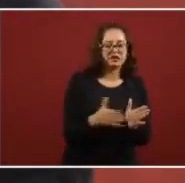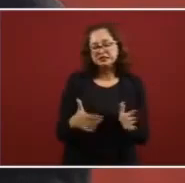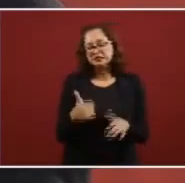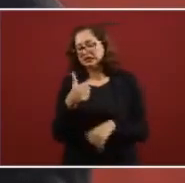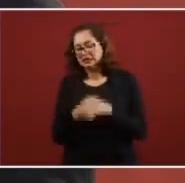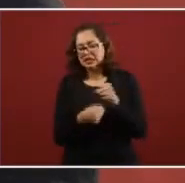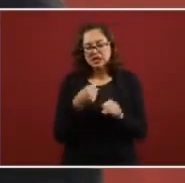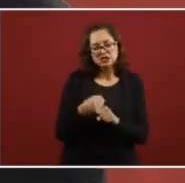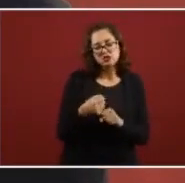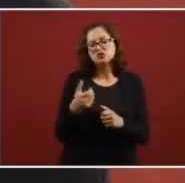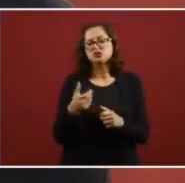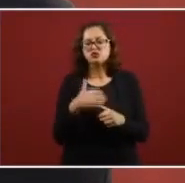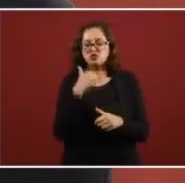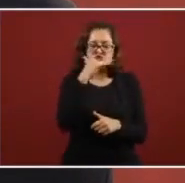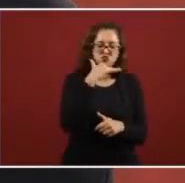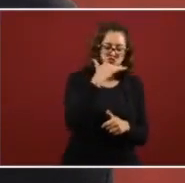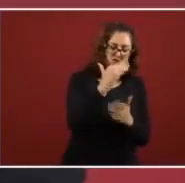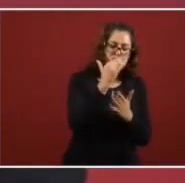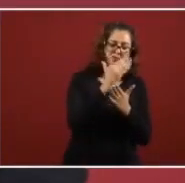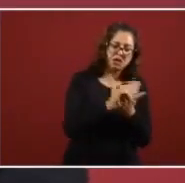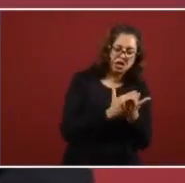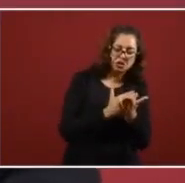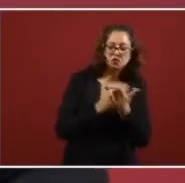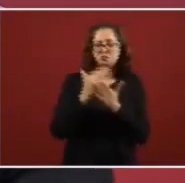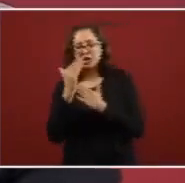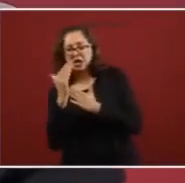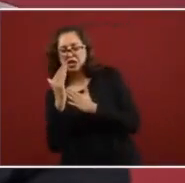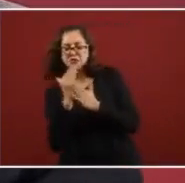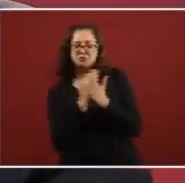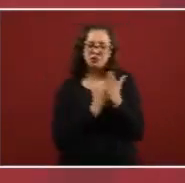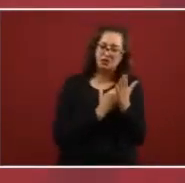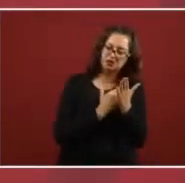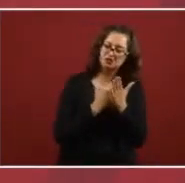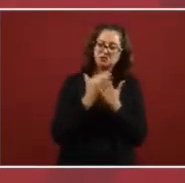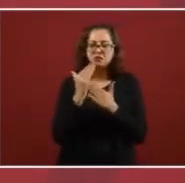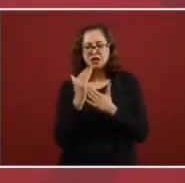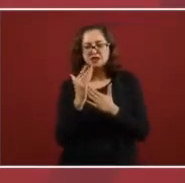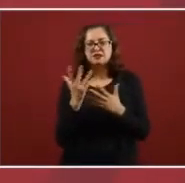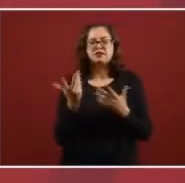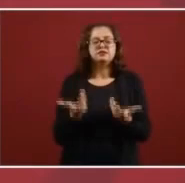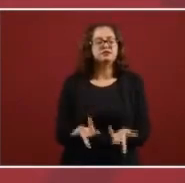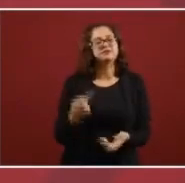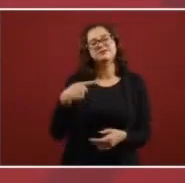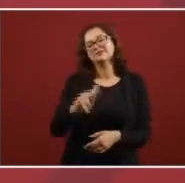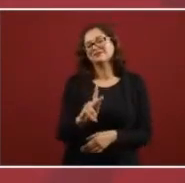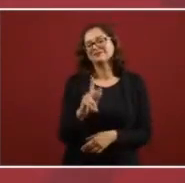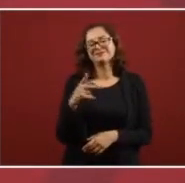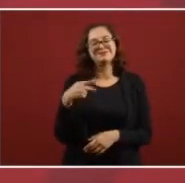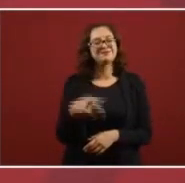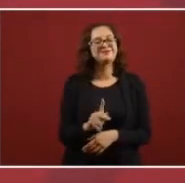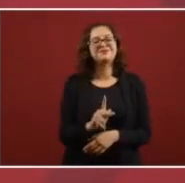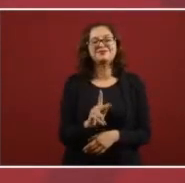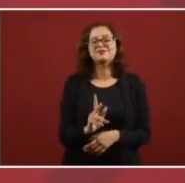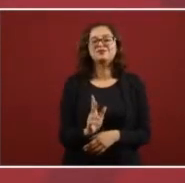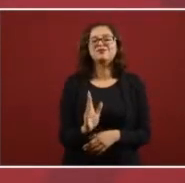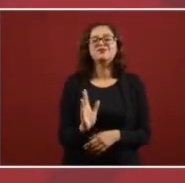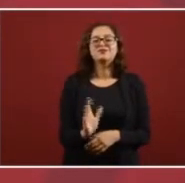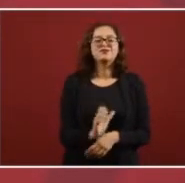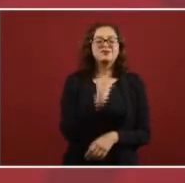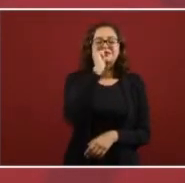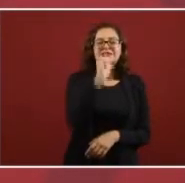6 years, más. Some more, some less. Pero nada, nada, but nada, nothing, nothing, nothing, as I said at